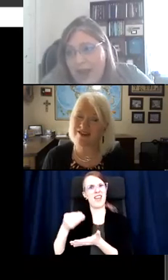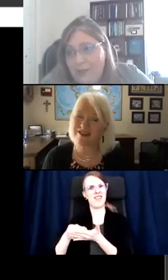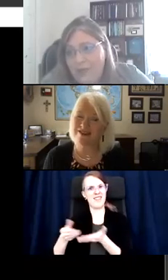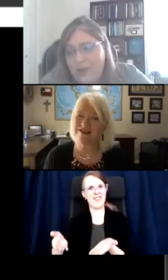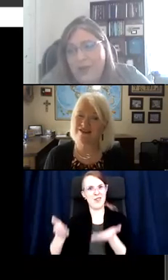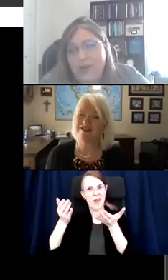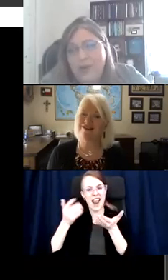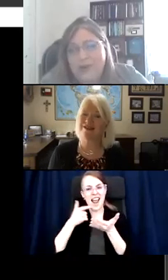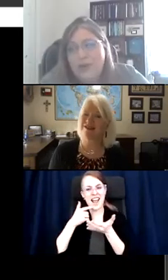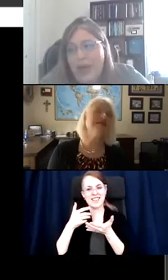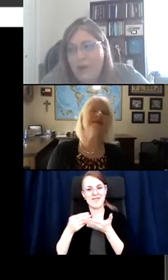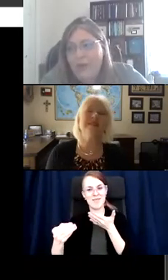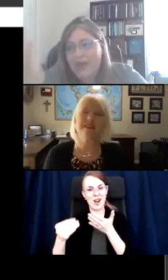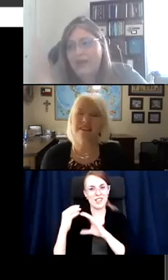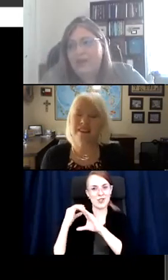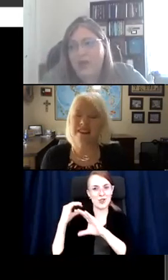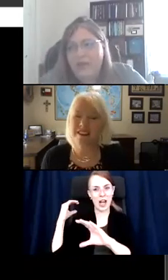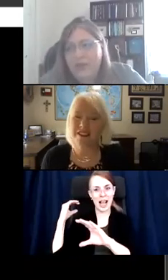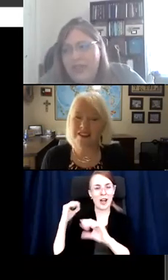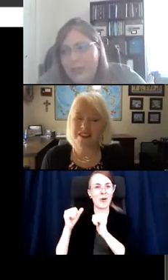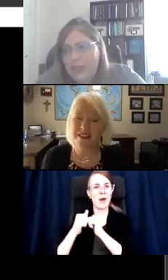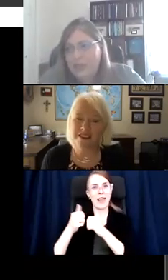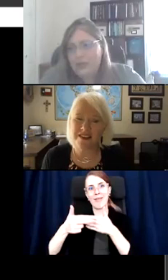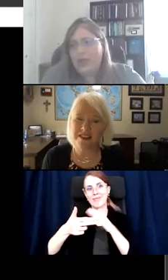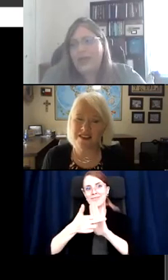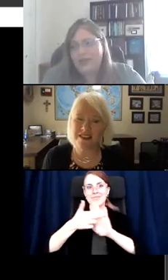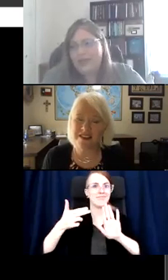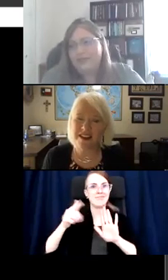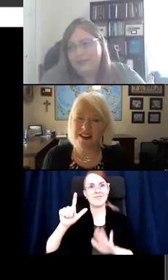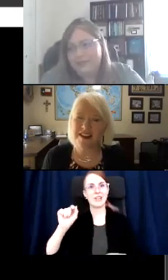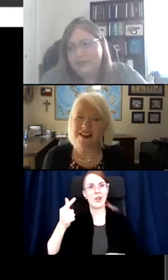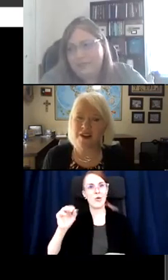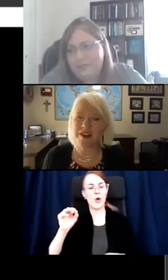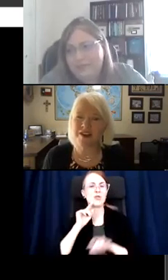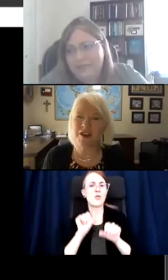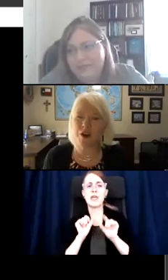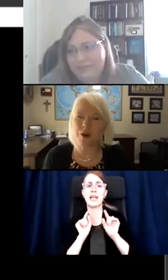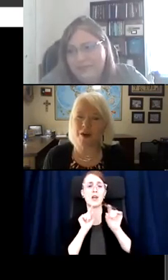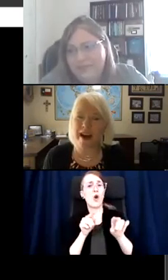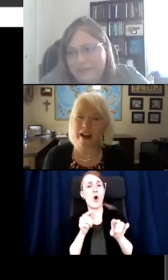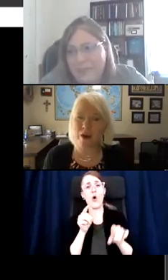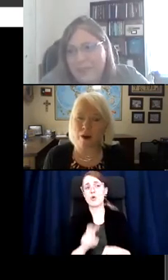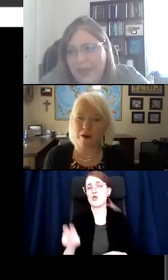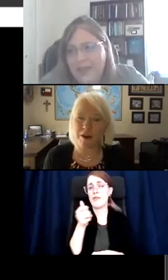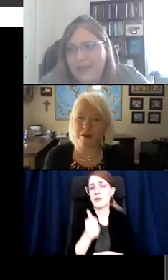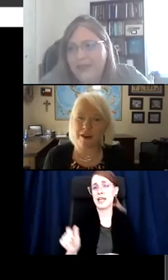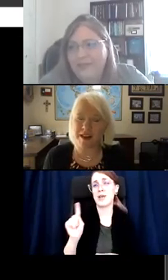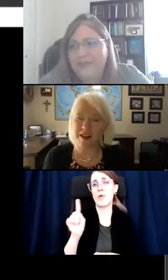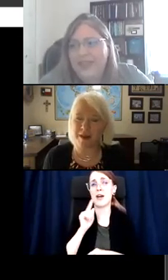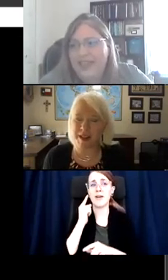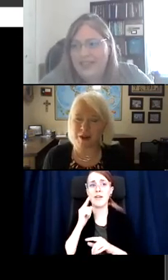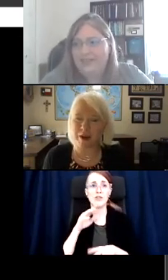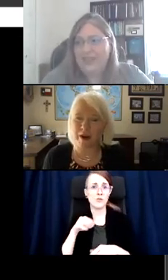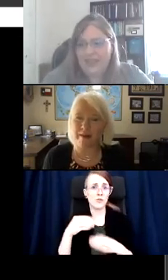it wrapped with our logo. So now we can travel anywhere to do trainings. So you're working with Alamo Workforce for